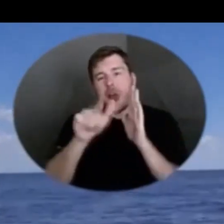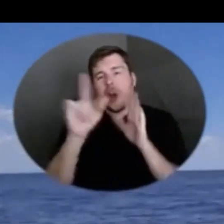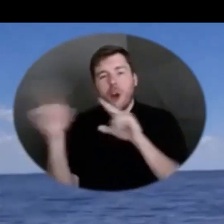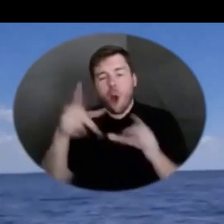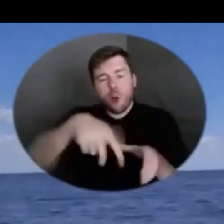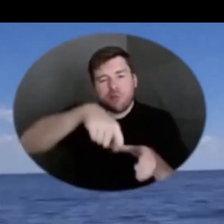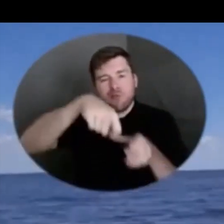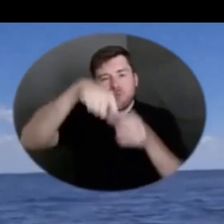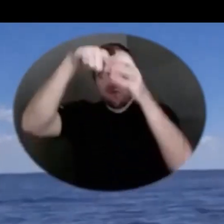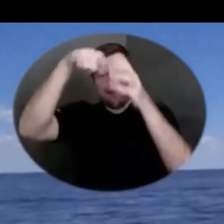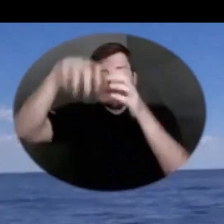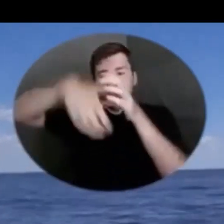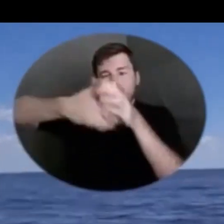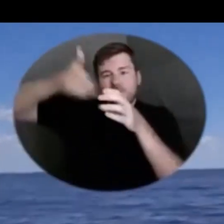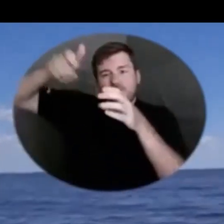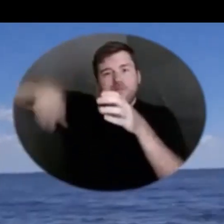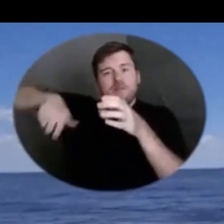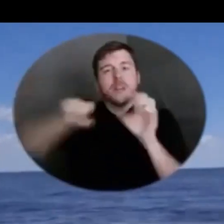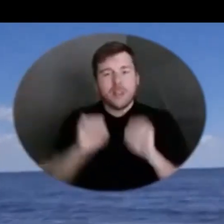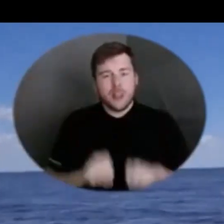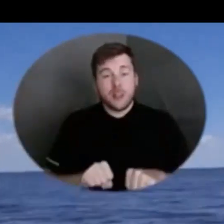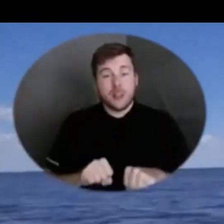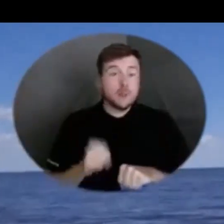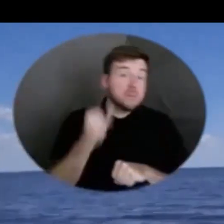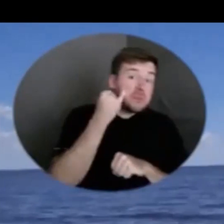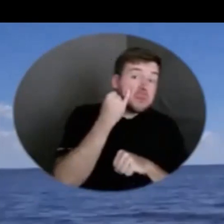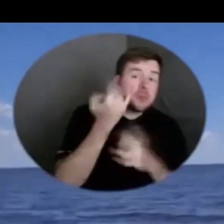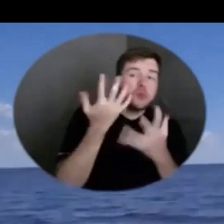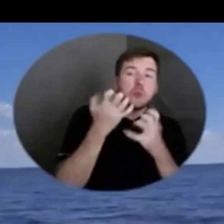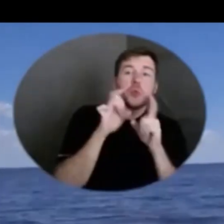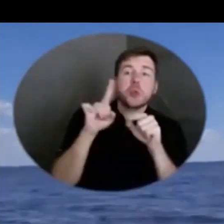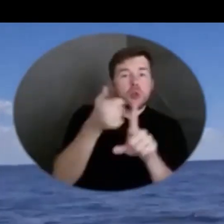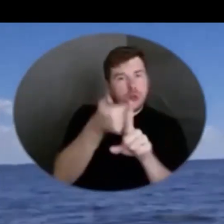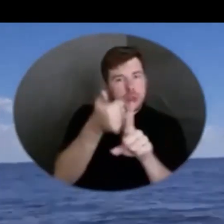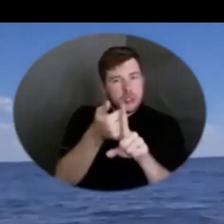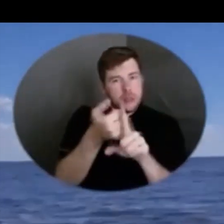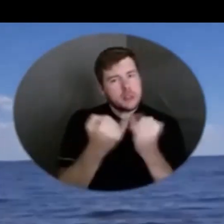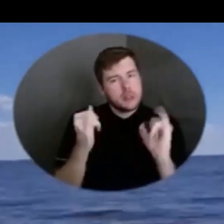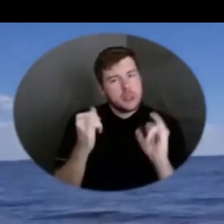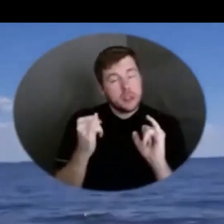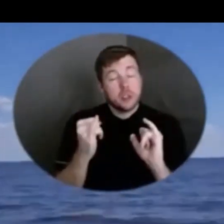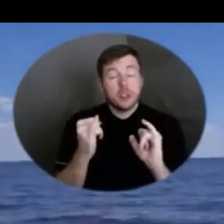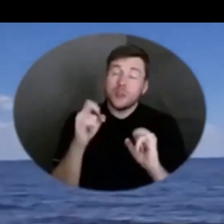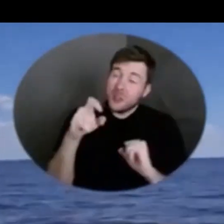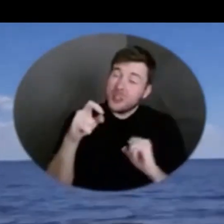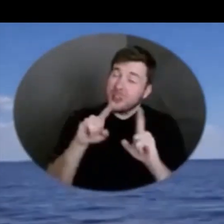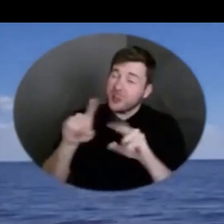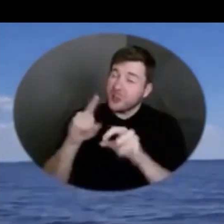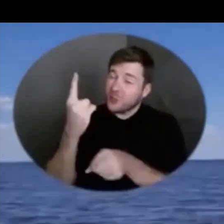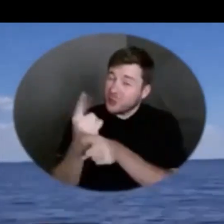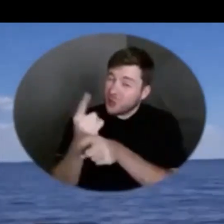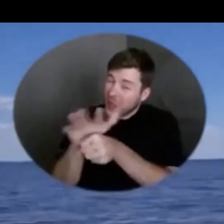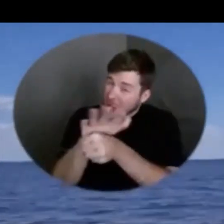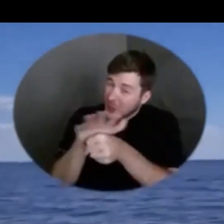If you're doing it more independently, if you have someone with you want to go out and try this, You again need to be in kind of the right area on the